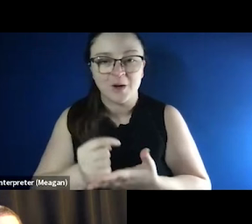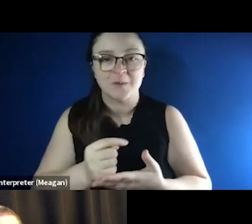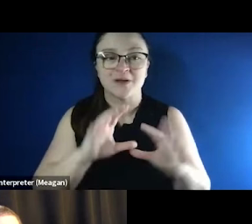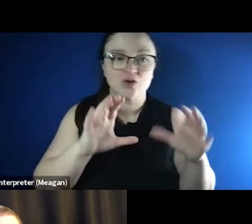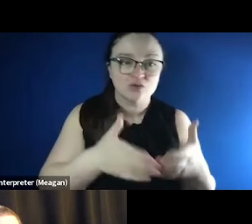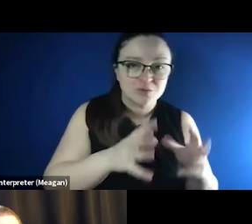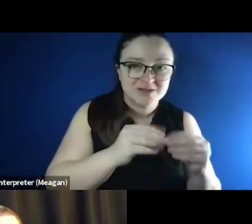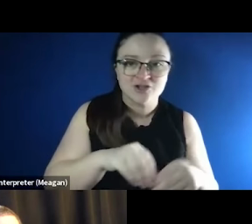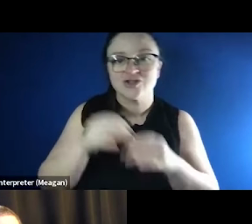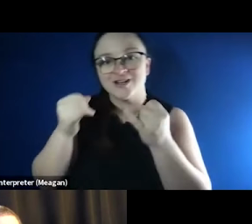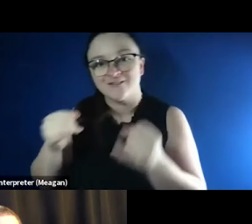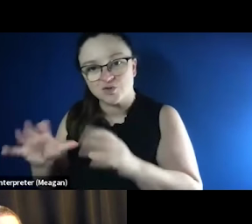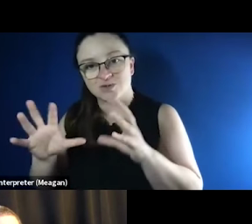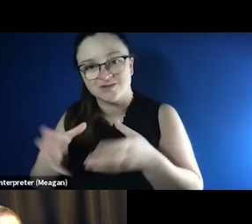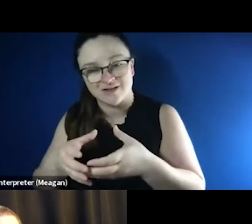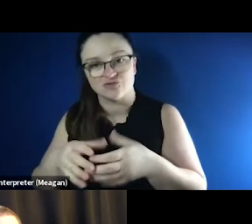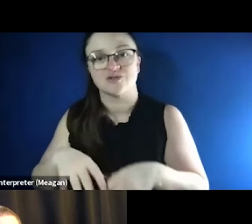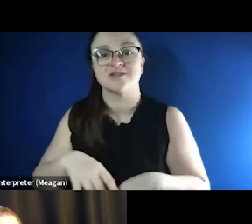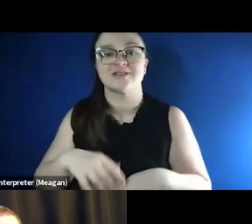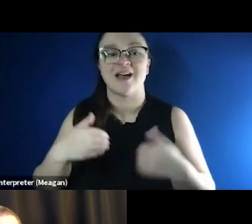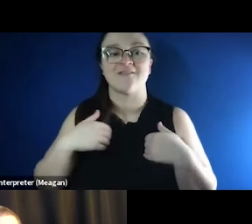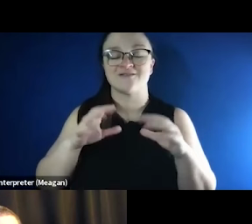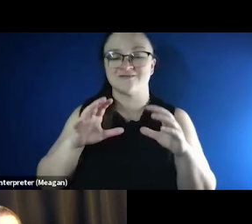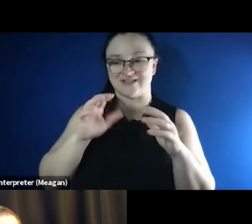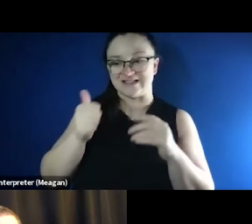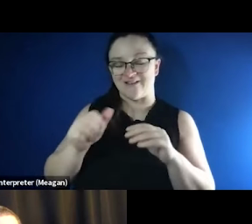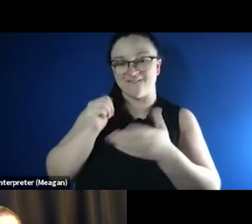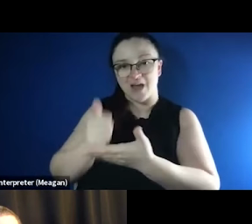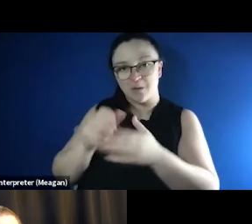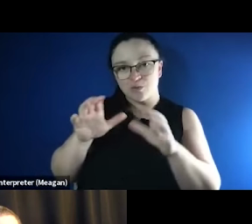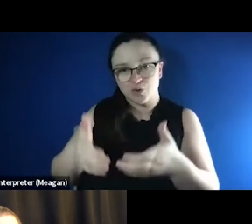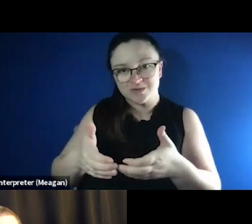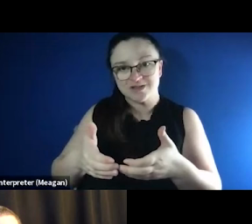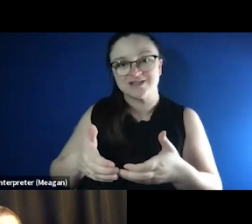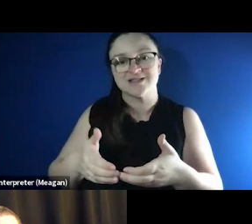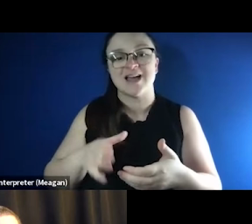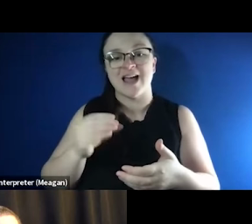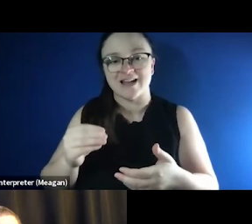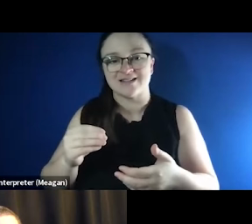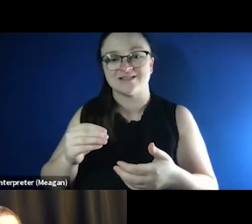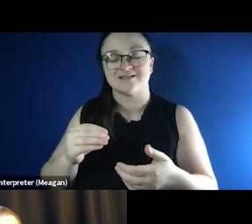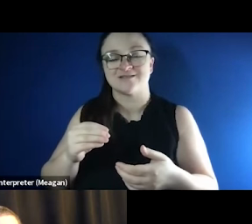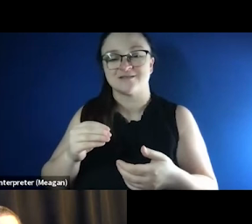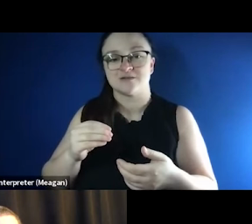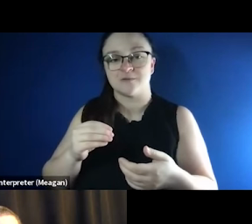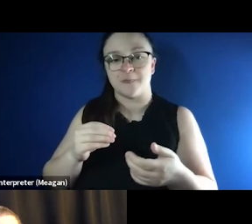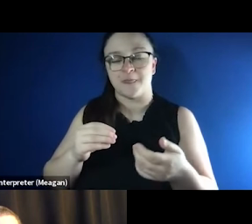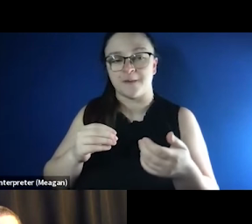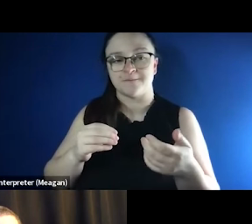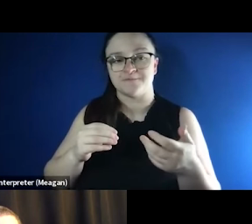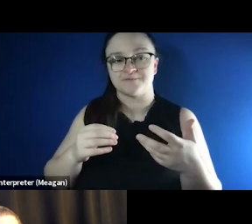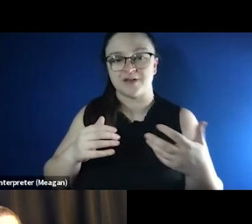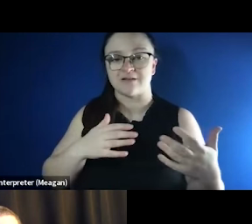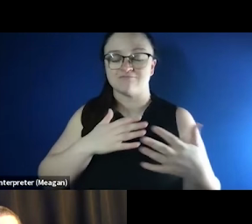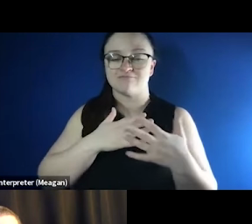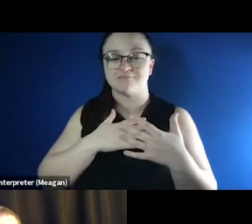sessions alongside self-help groups, and meaningful leisure and spiritual supports. So these interventions target a